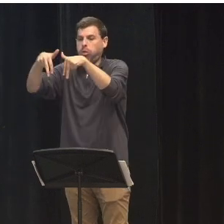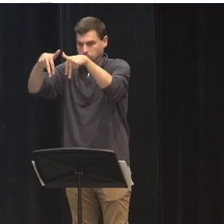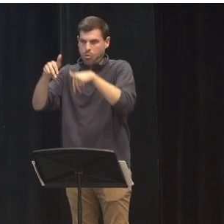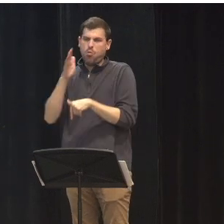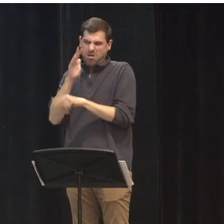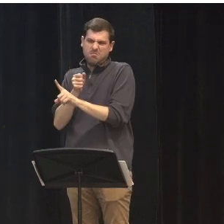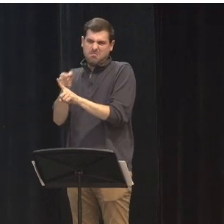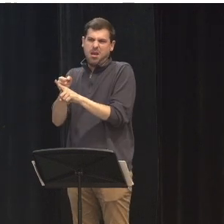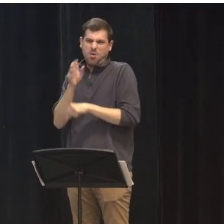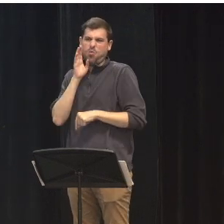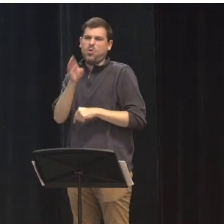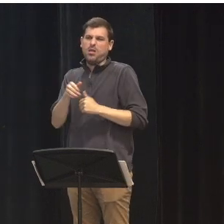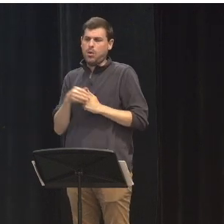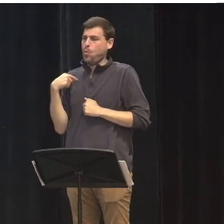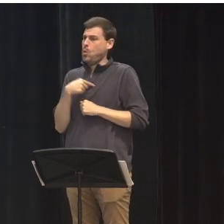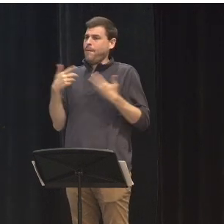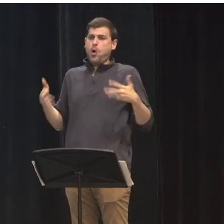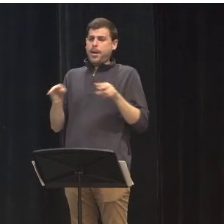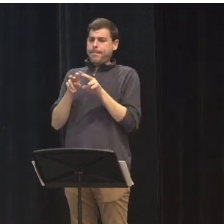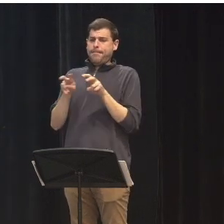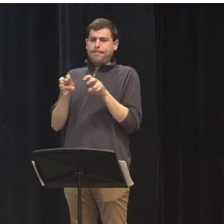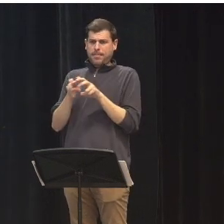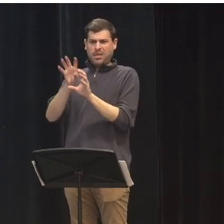a very rigorous analysis of air